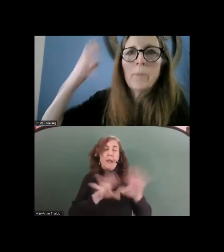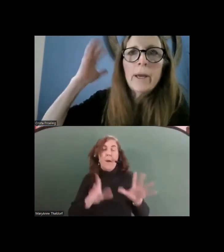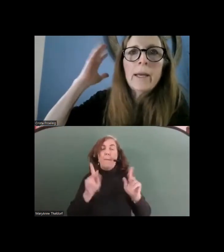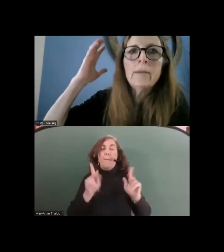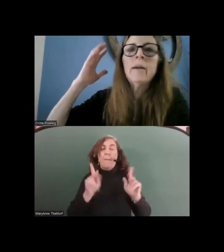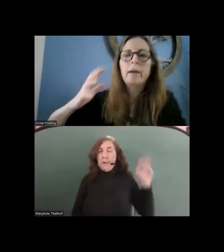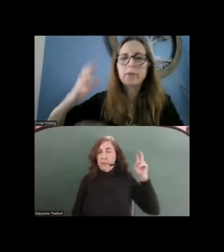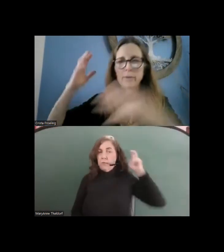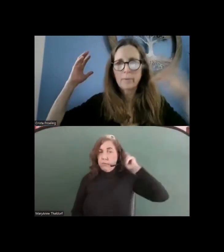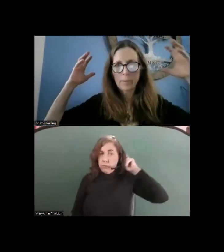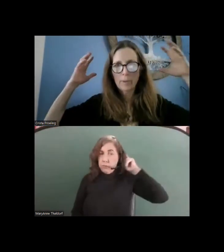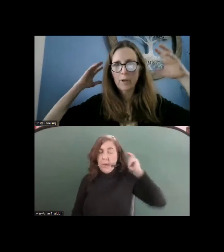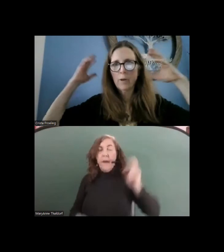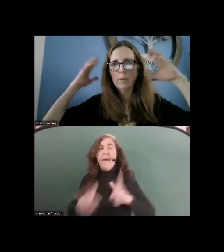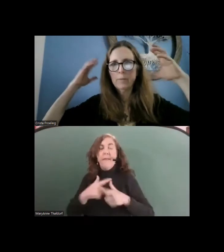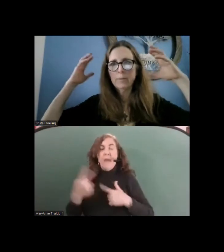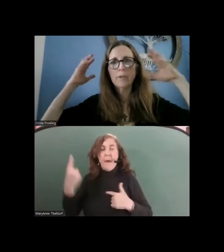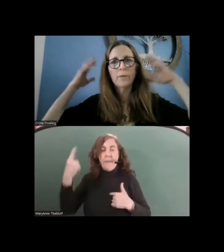their brain,